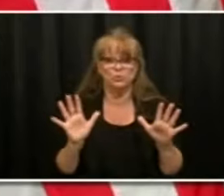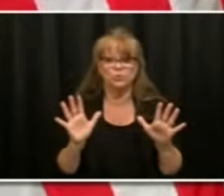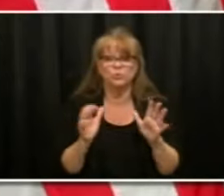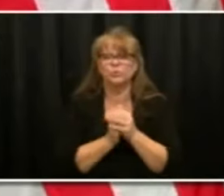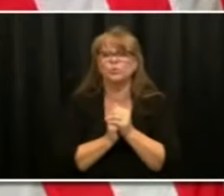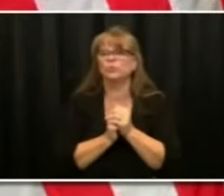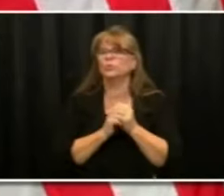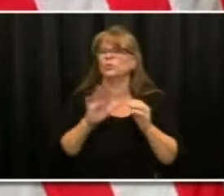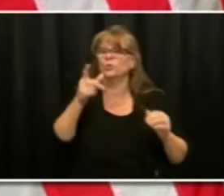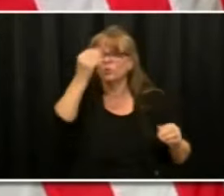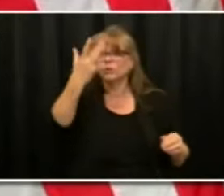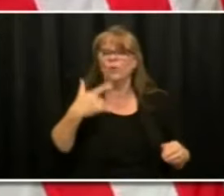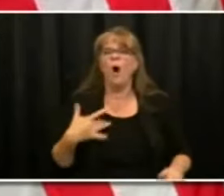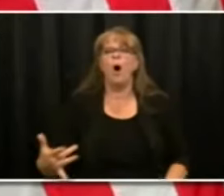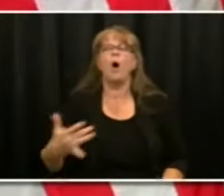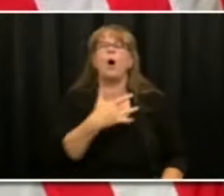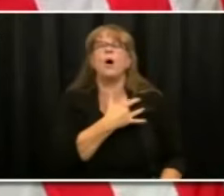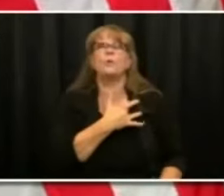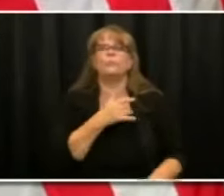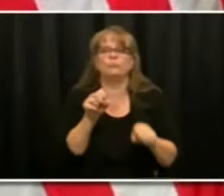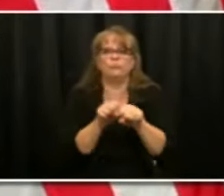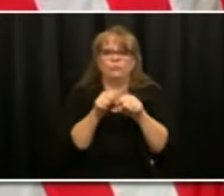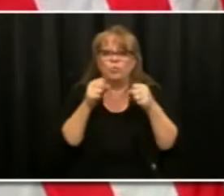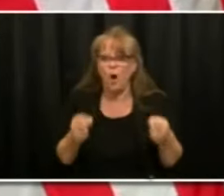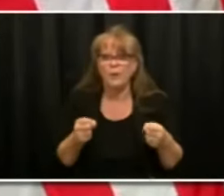those who were directly affected, and a